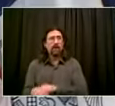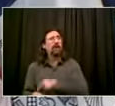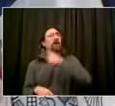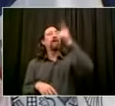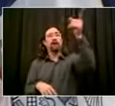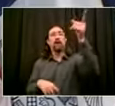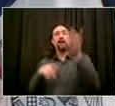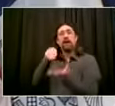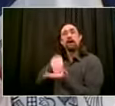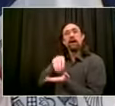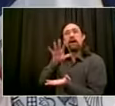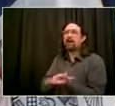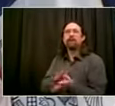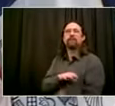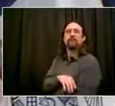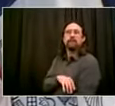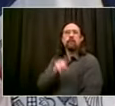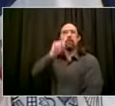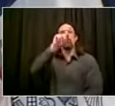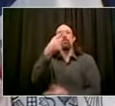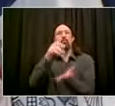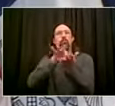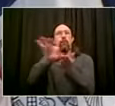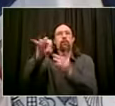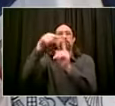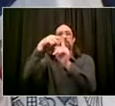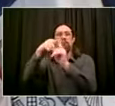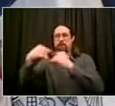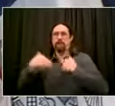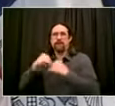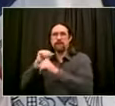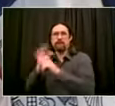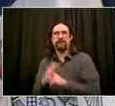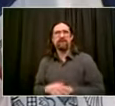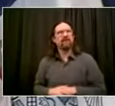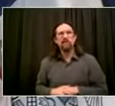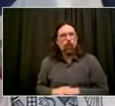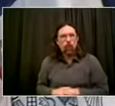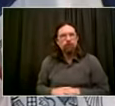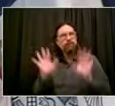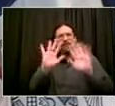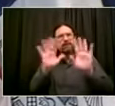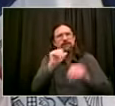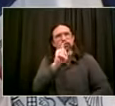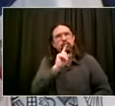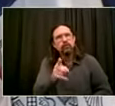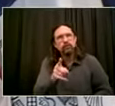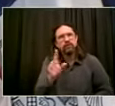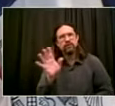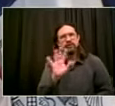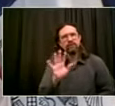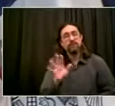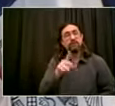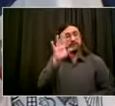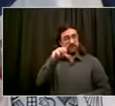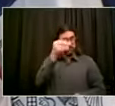greater likelihood that the proof is there that restrictions can be removed. Go ahead.